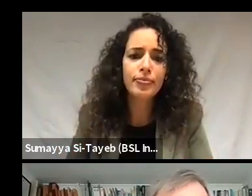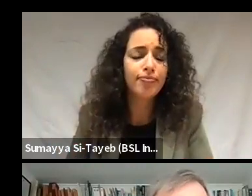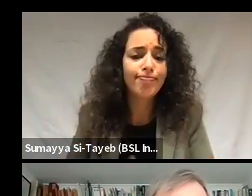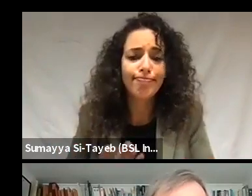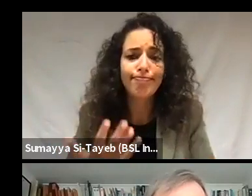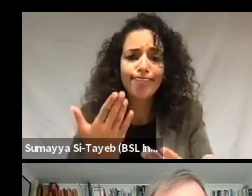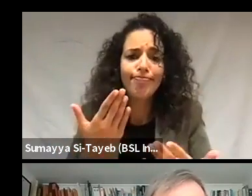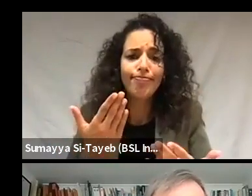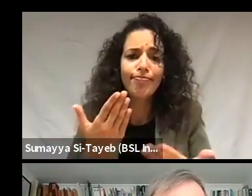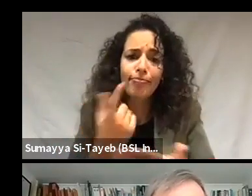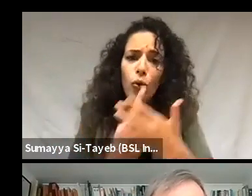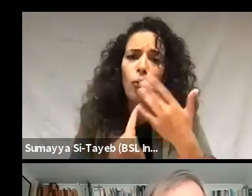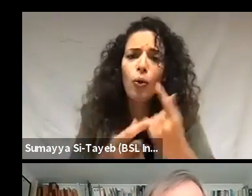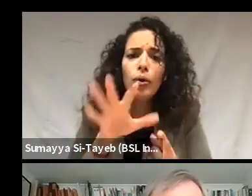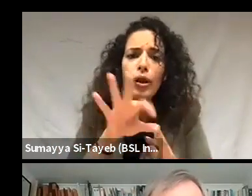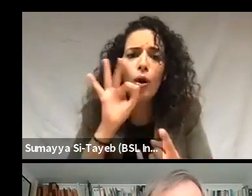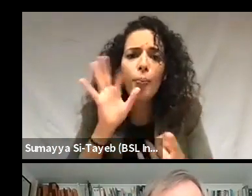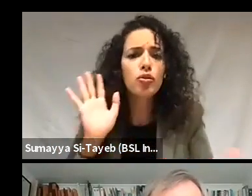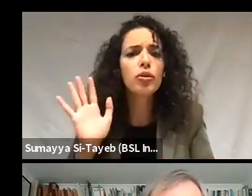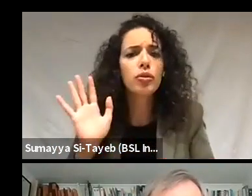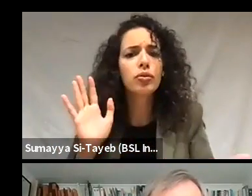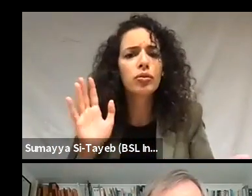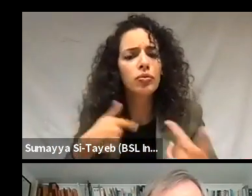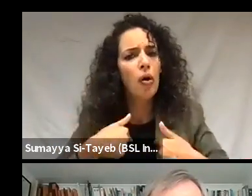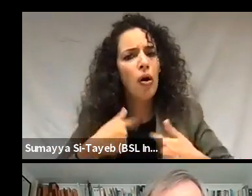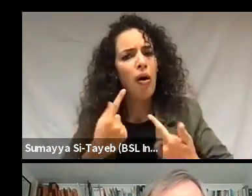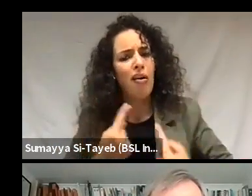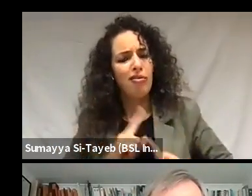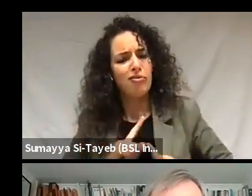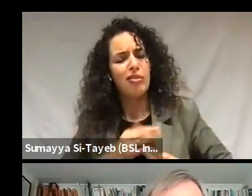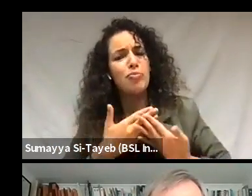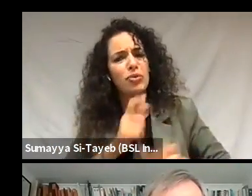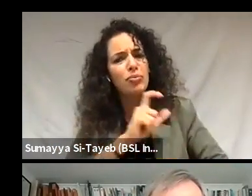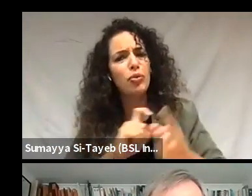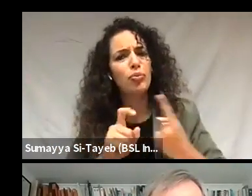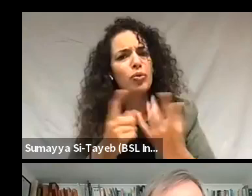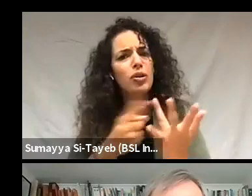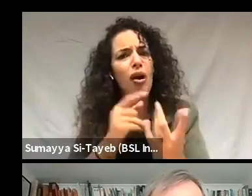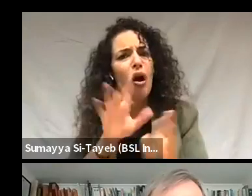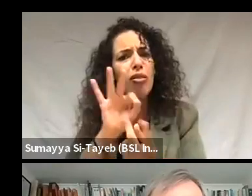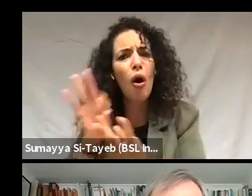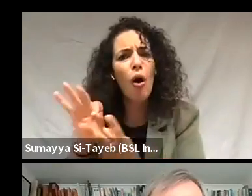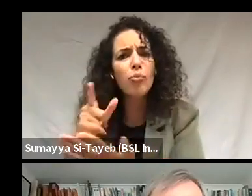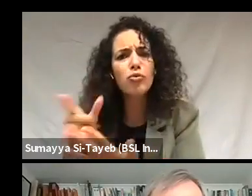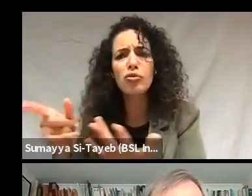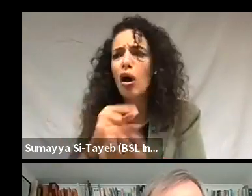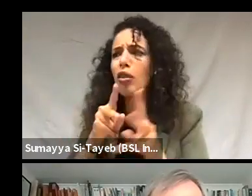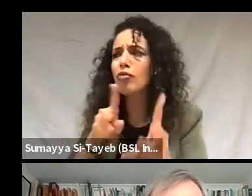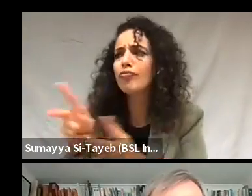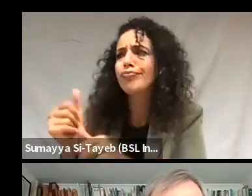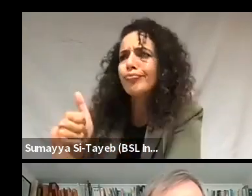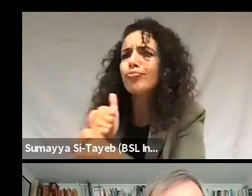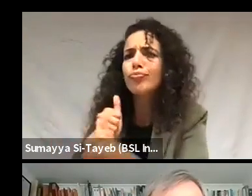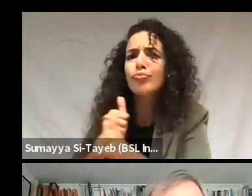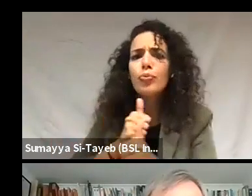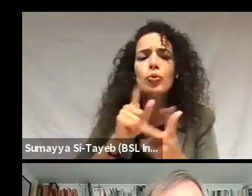only option we've got as a Muslim community. We have no other options to go. If IPSO can take all